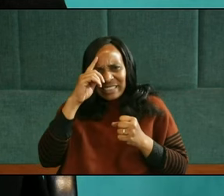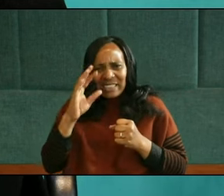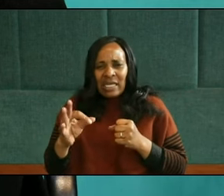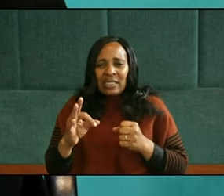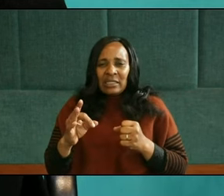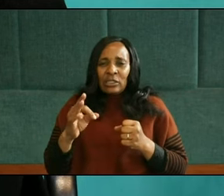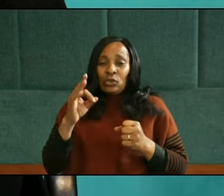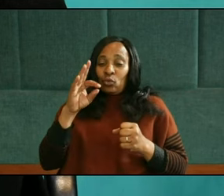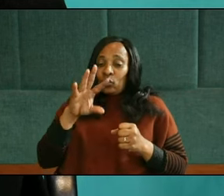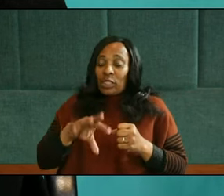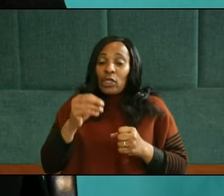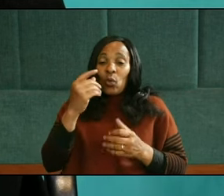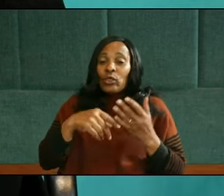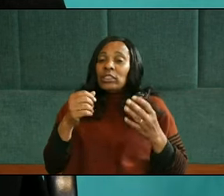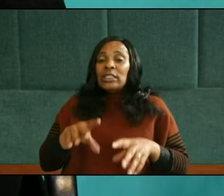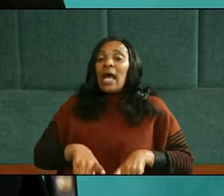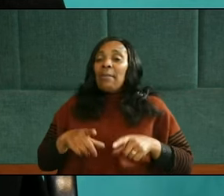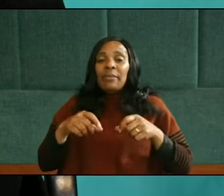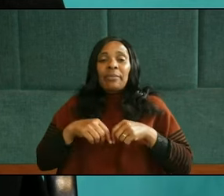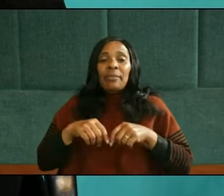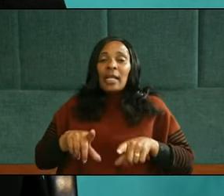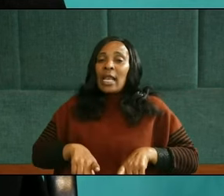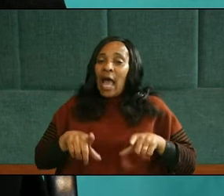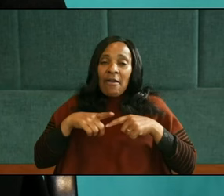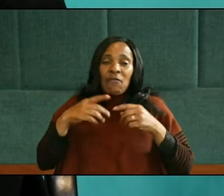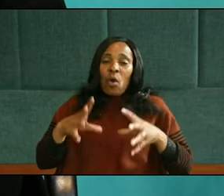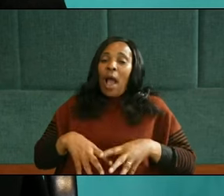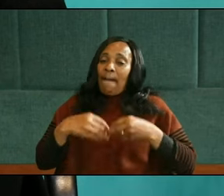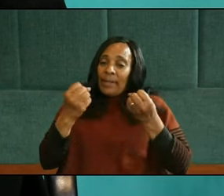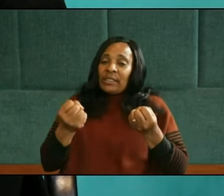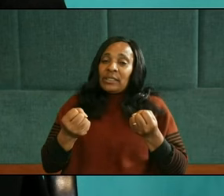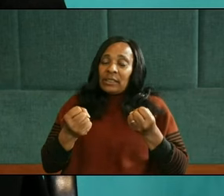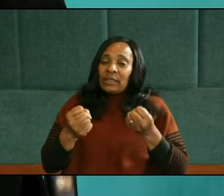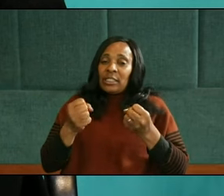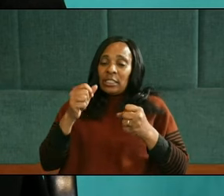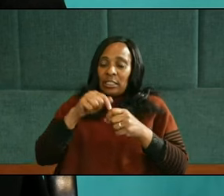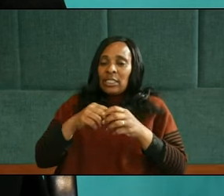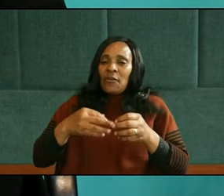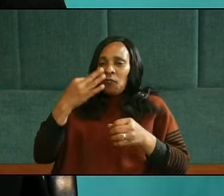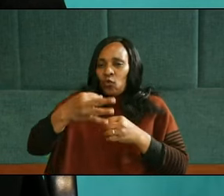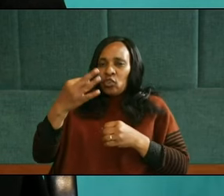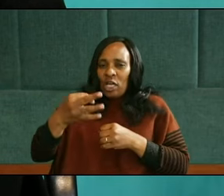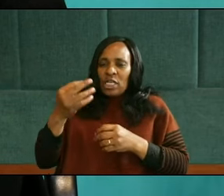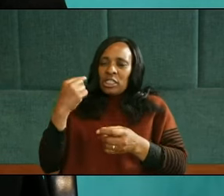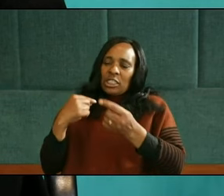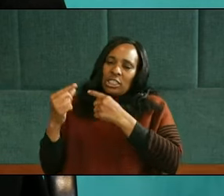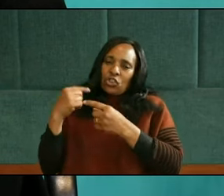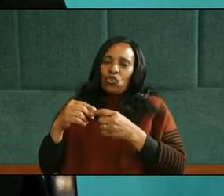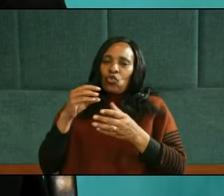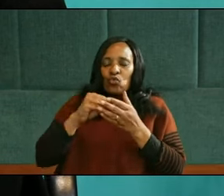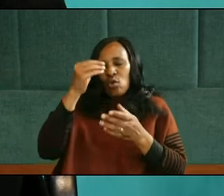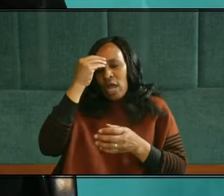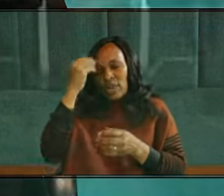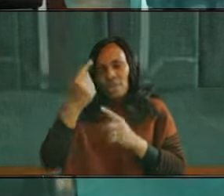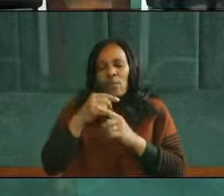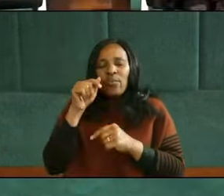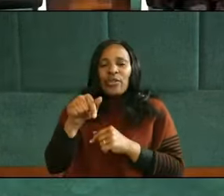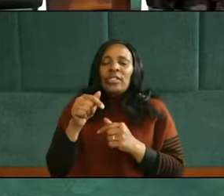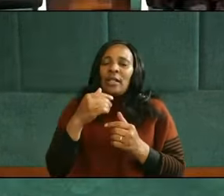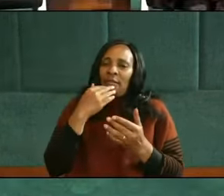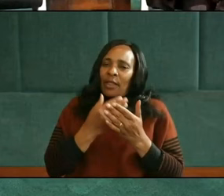on in our lives, maybe to help the future generation learn from us. Thank you. Thank